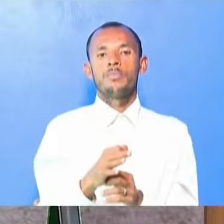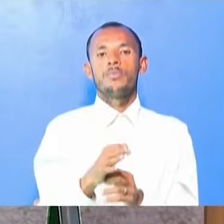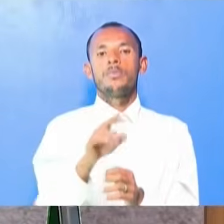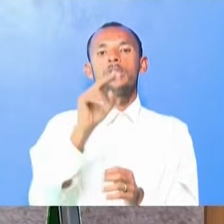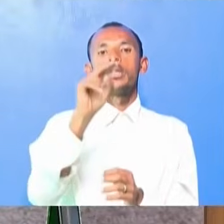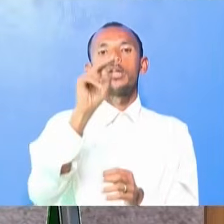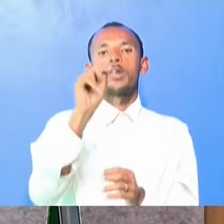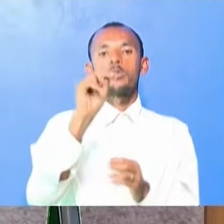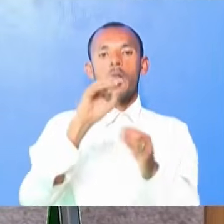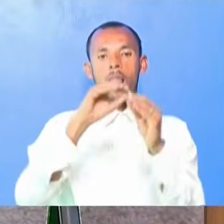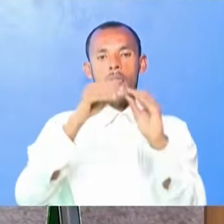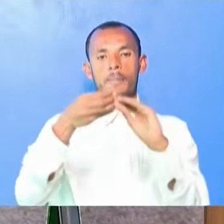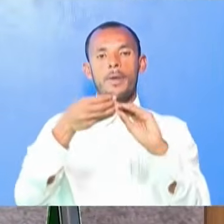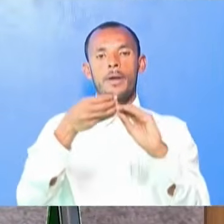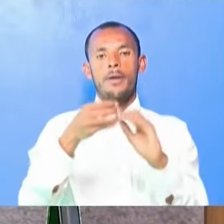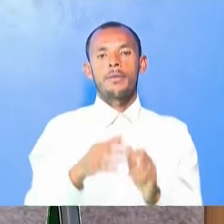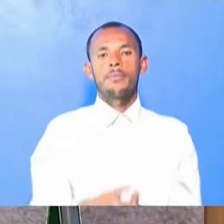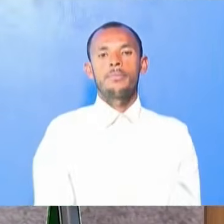natural number.